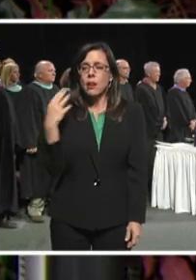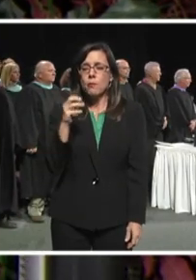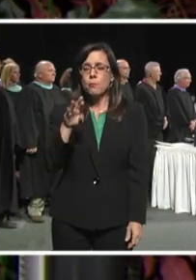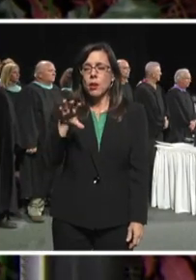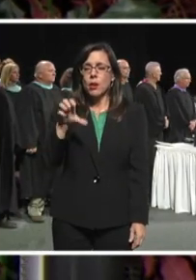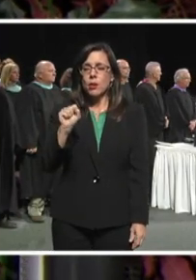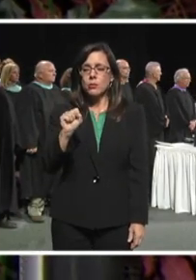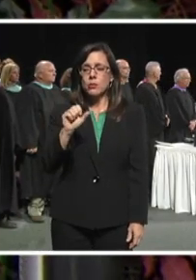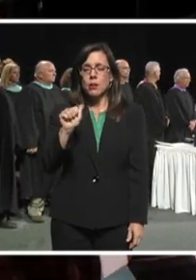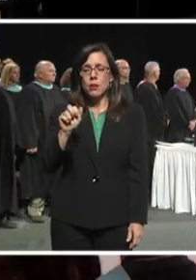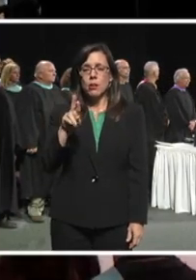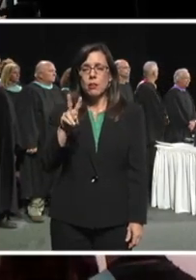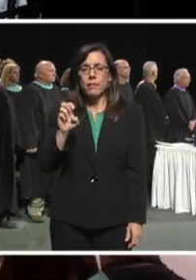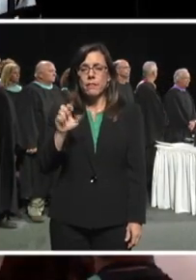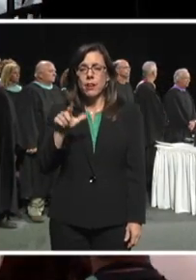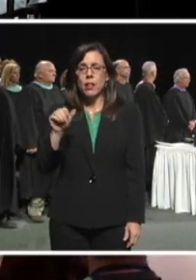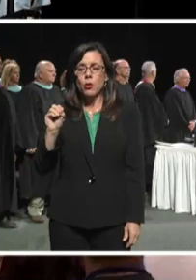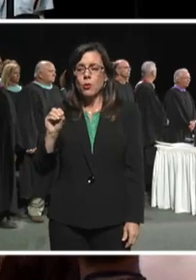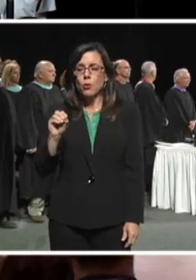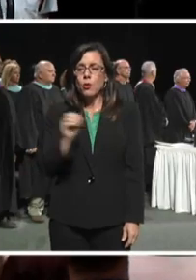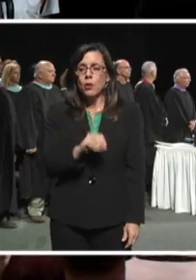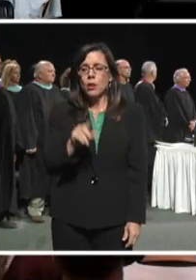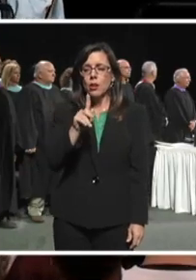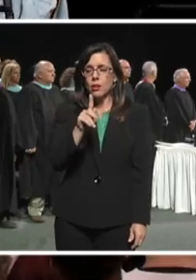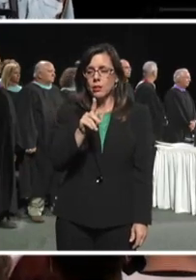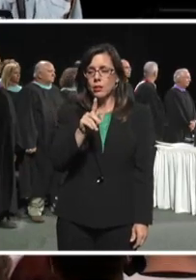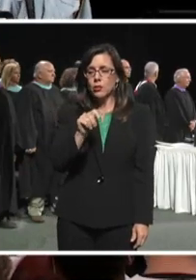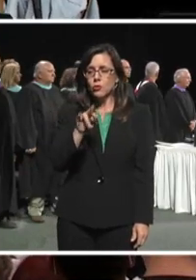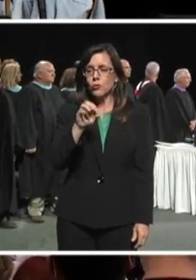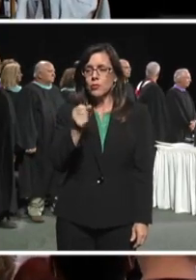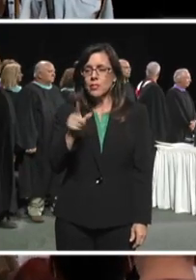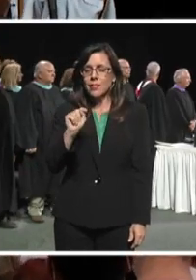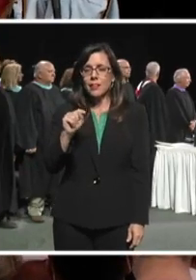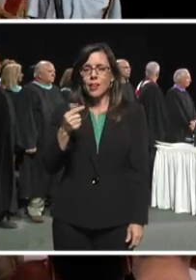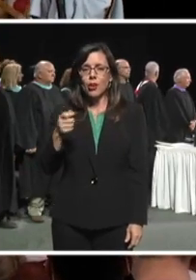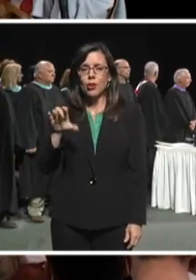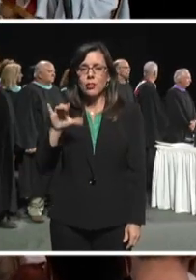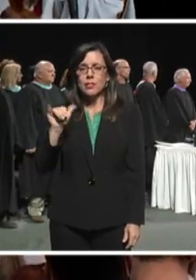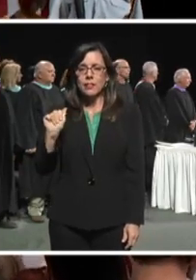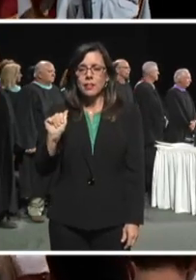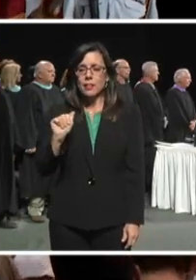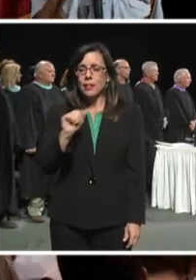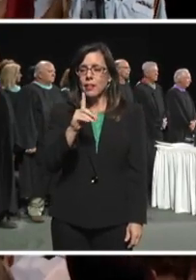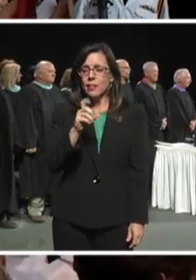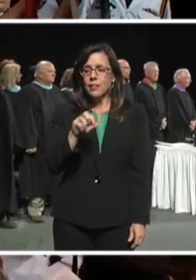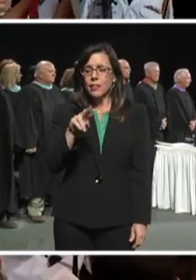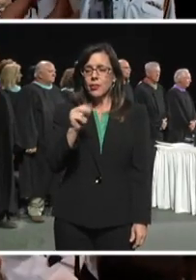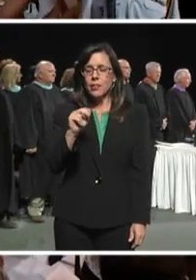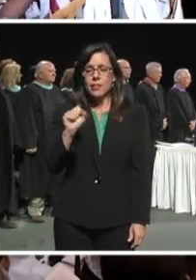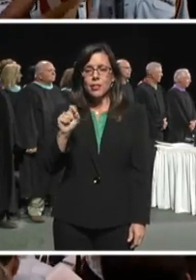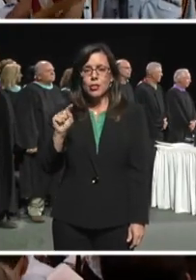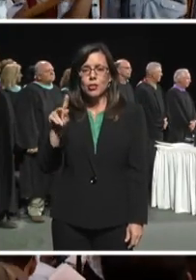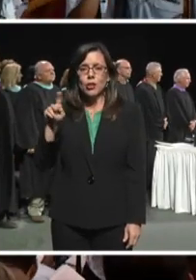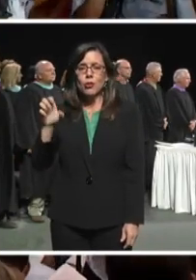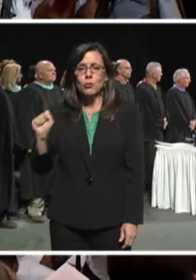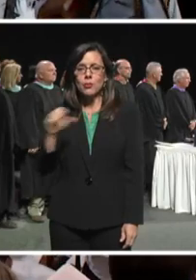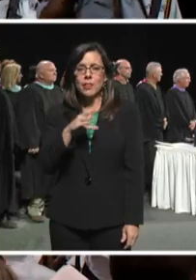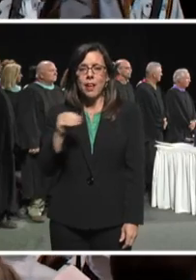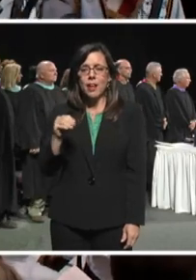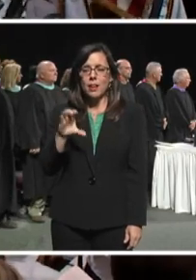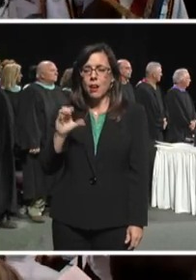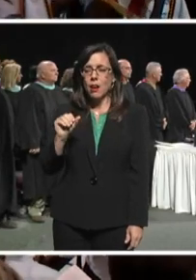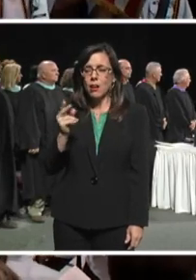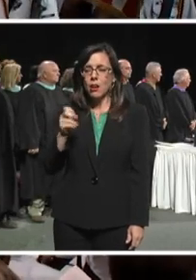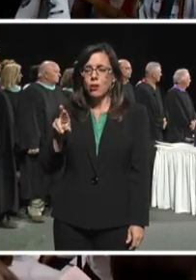Marcus Aravalo, Cadet Tristan Garcia, Cadet Darren Stokes, and Cadet